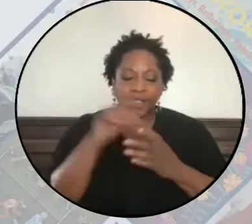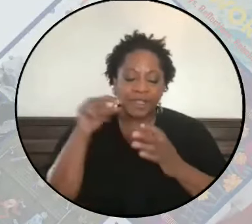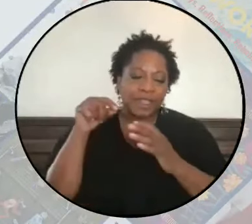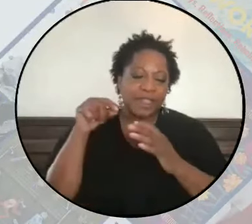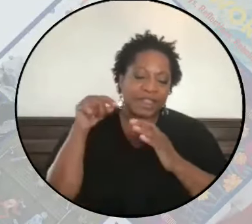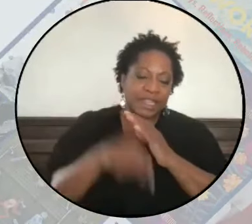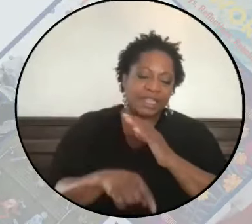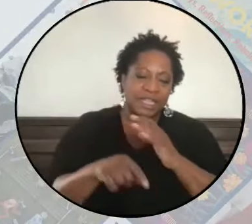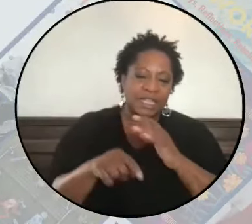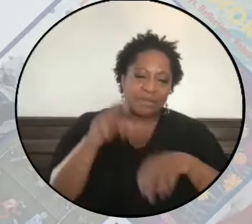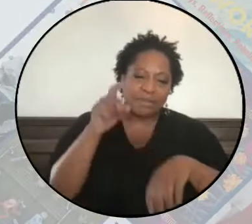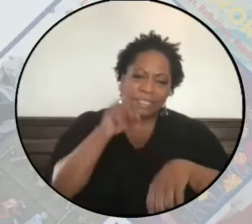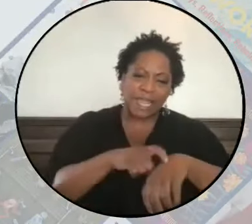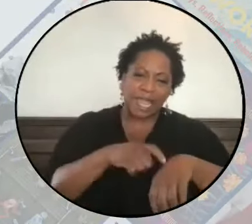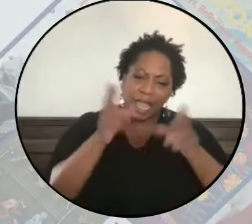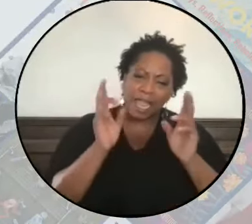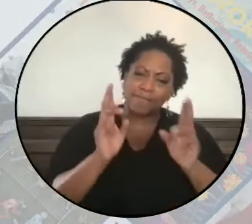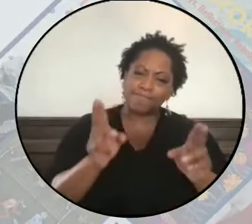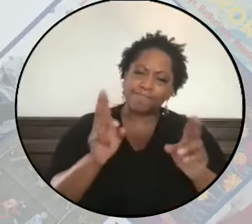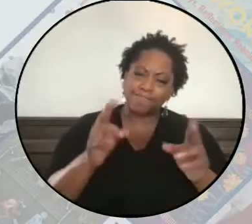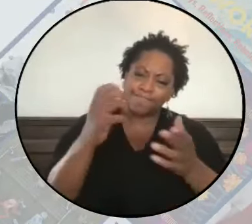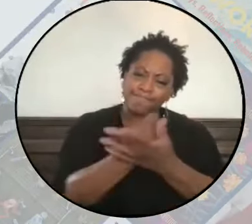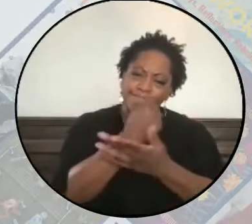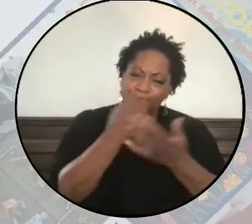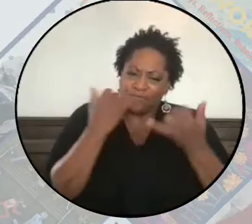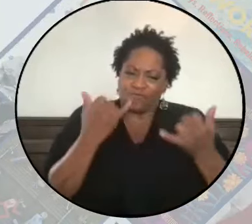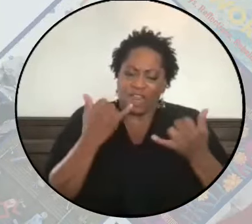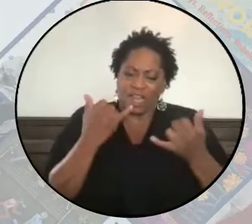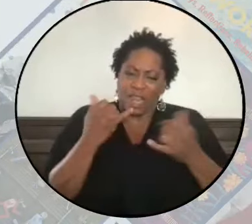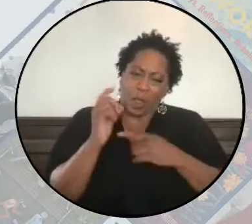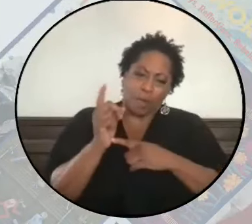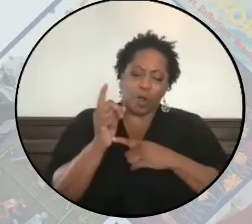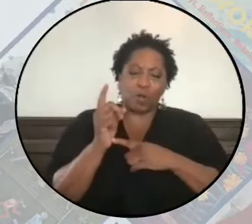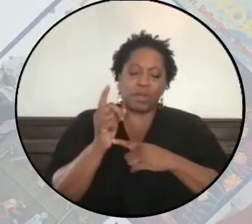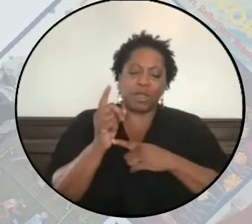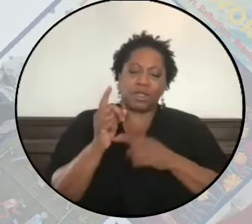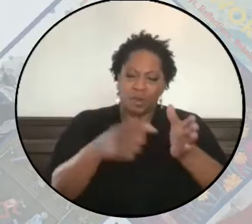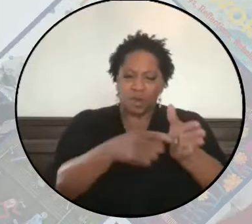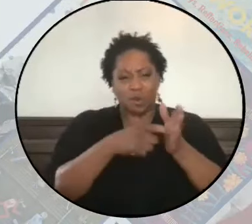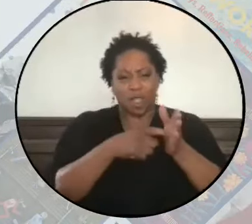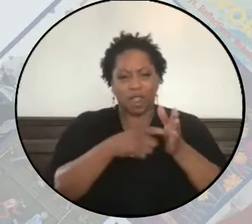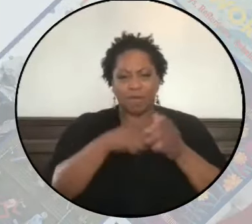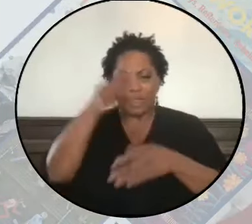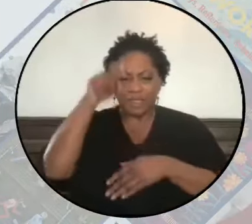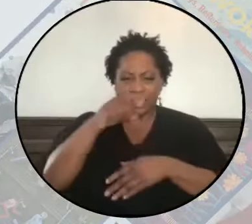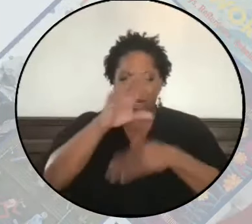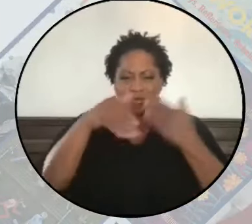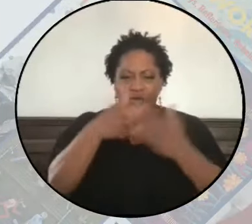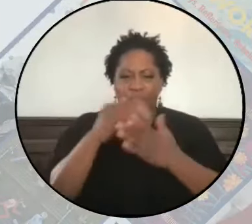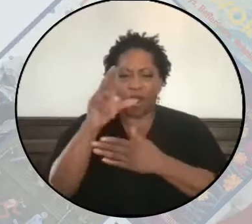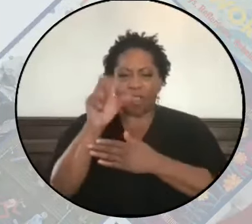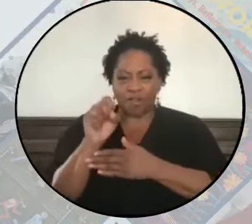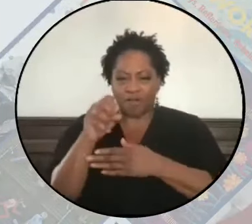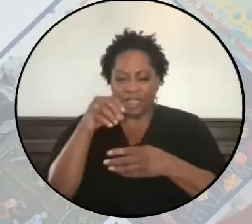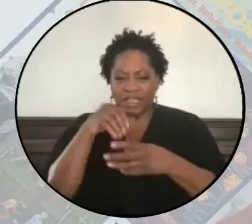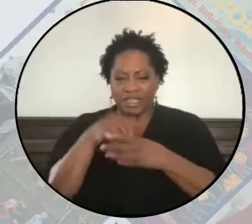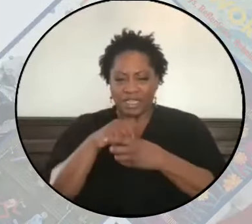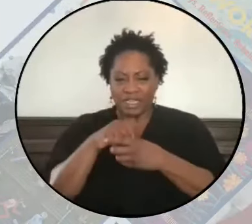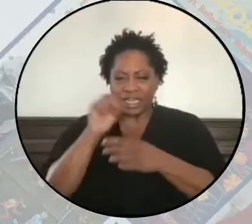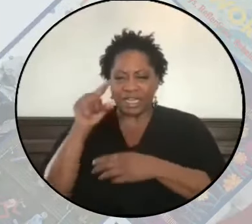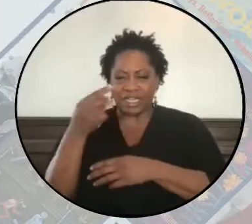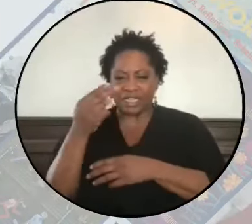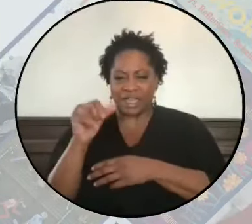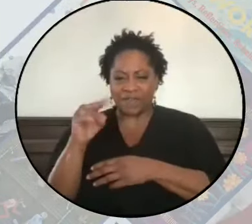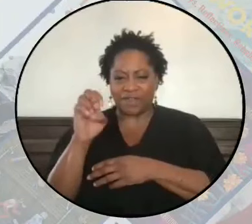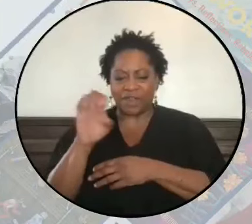urgency of the moment the the absolute necessity for all of us in in Stephanie's